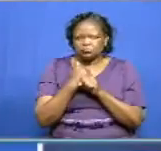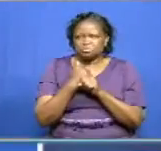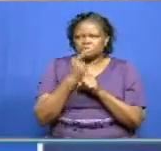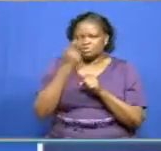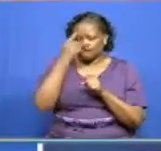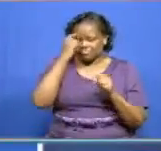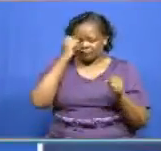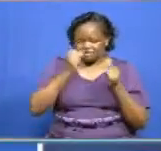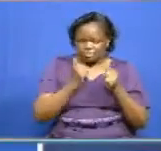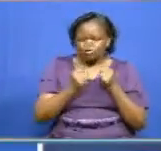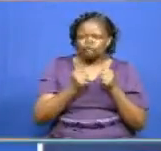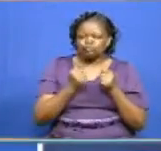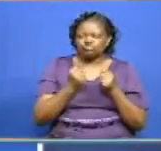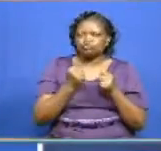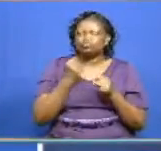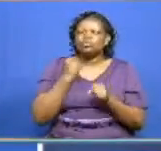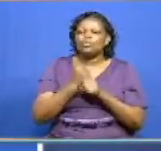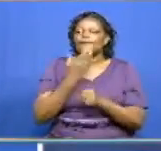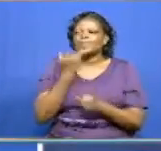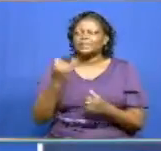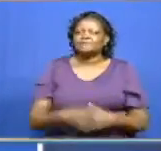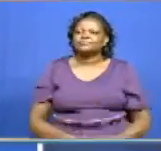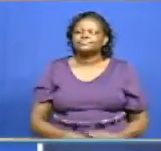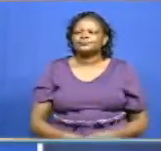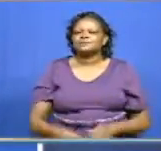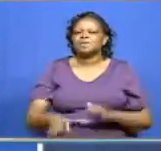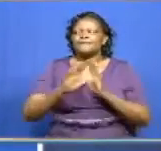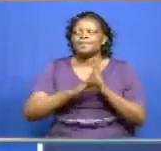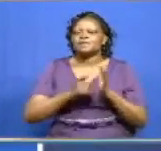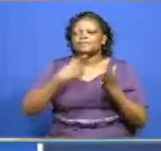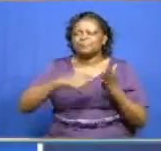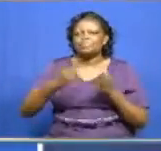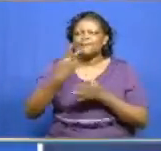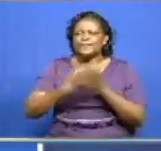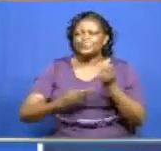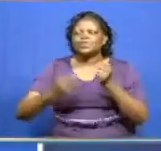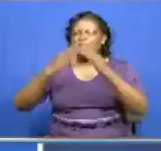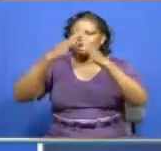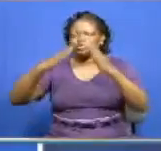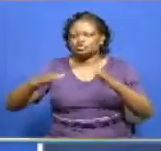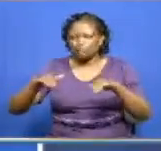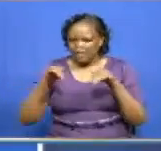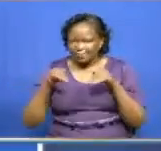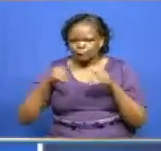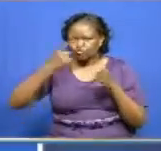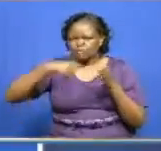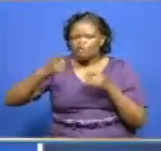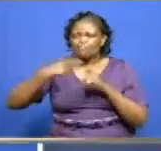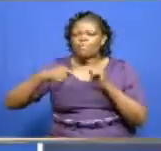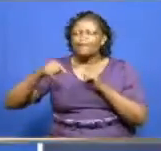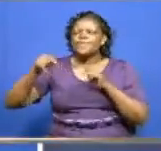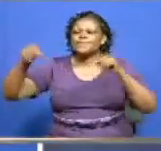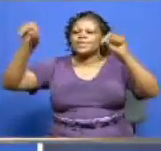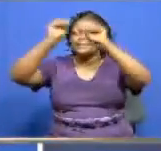enhance their performance. With the bill having been passed by both houses, it awaits assent by President